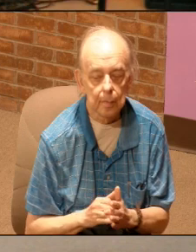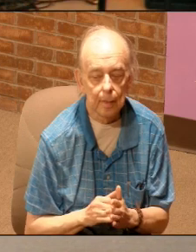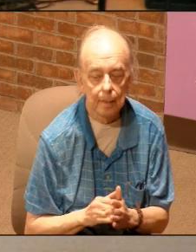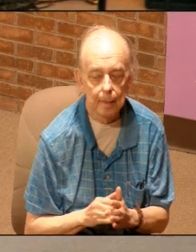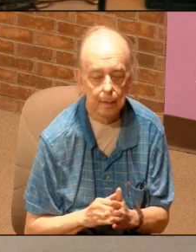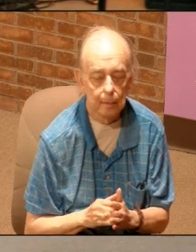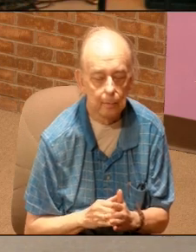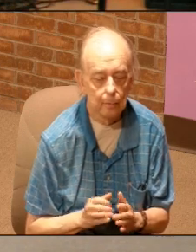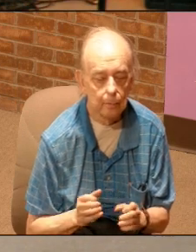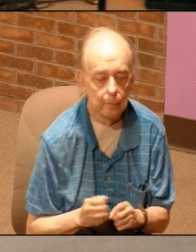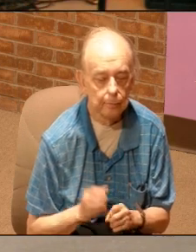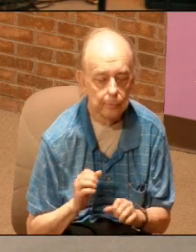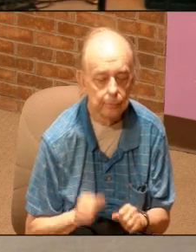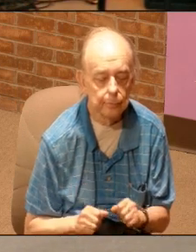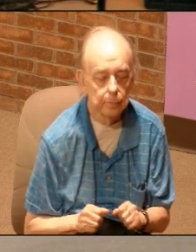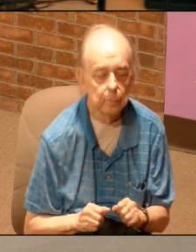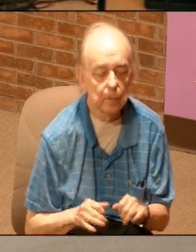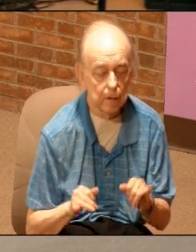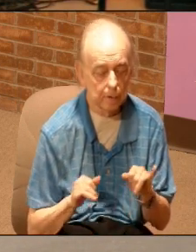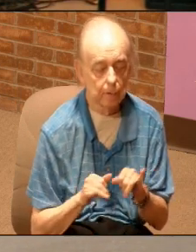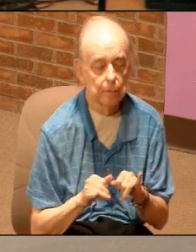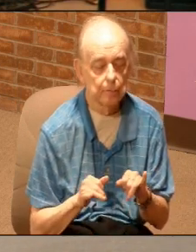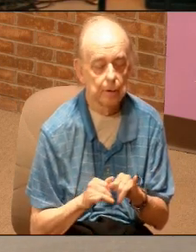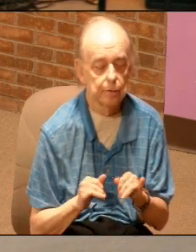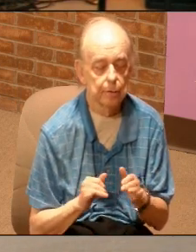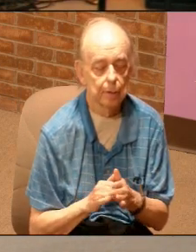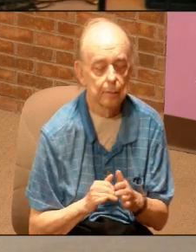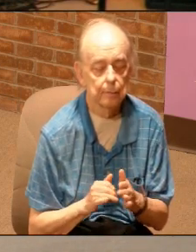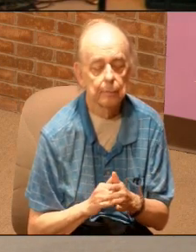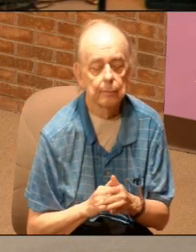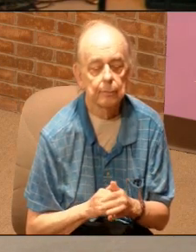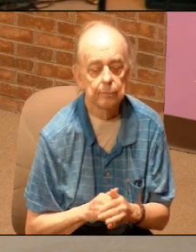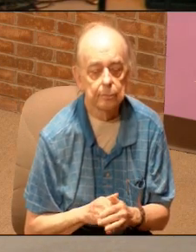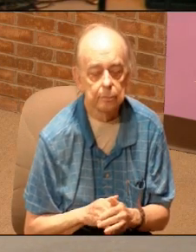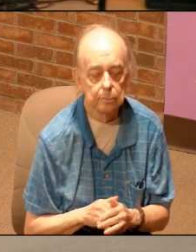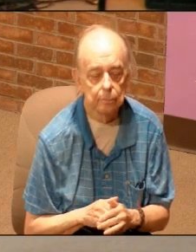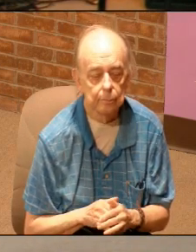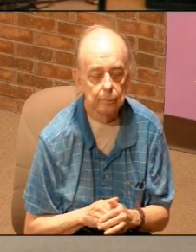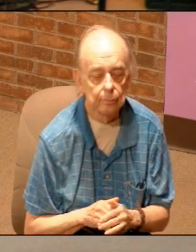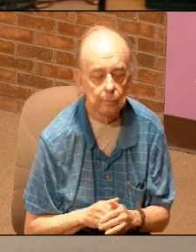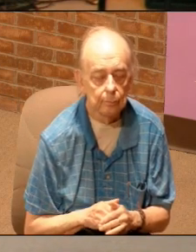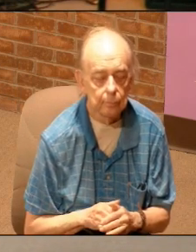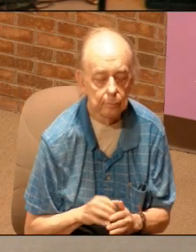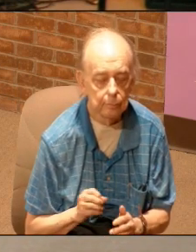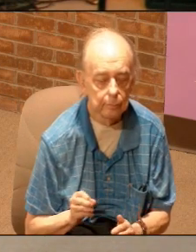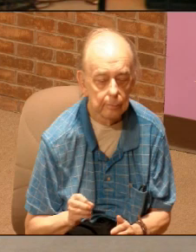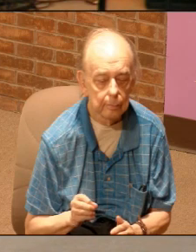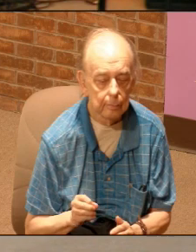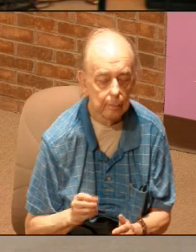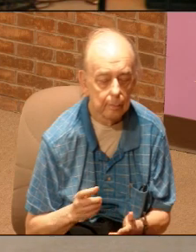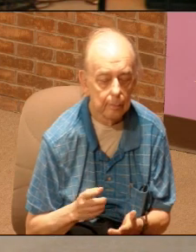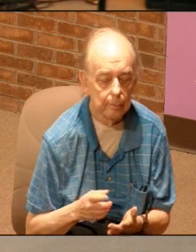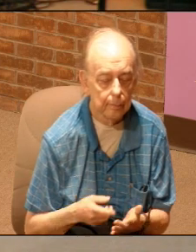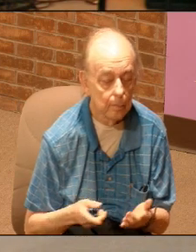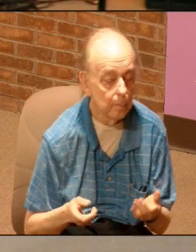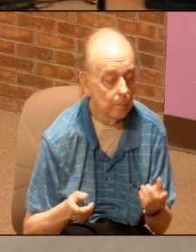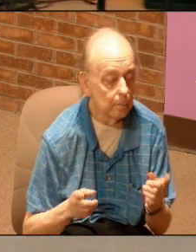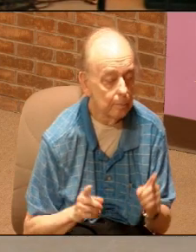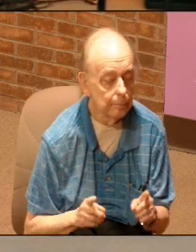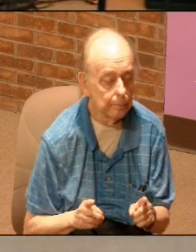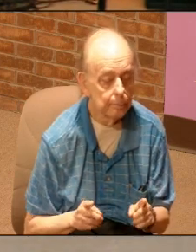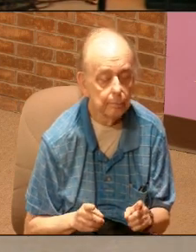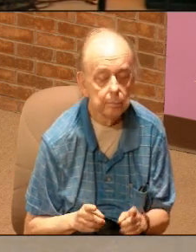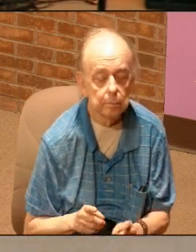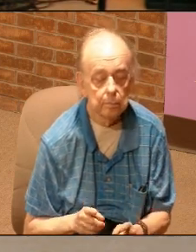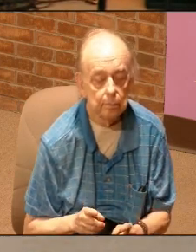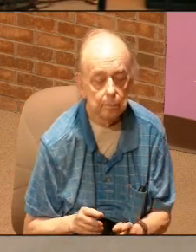this, you've got to be able to measure this, okay? So what ends up happening is